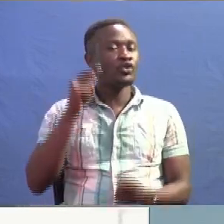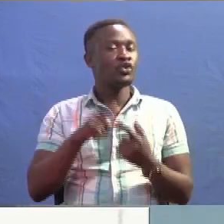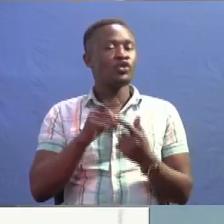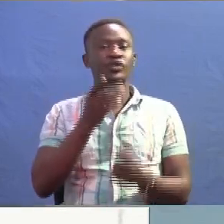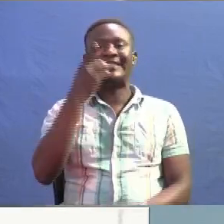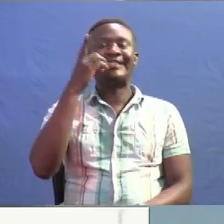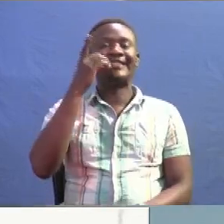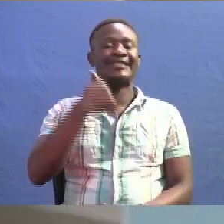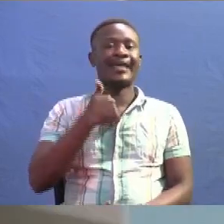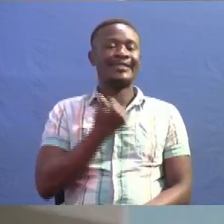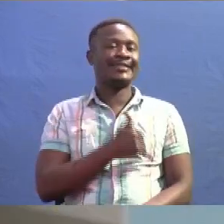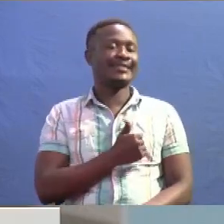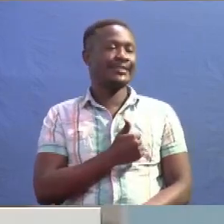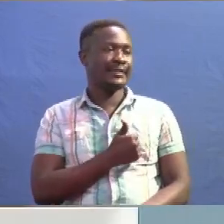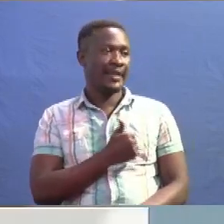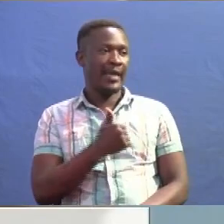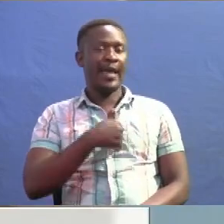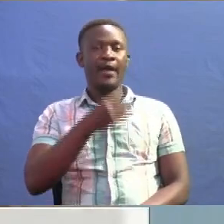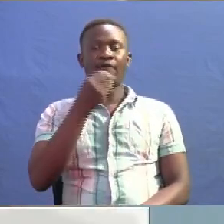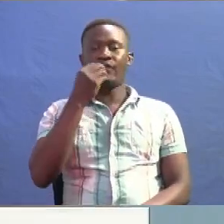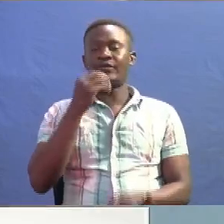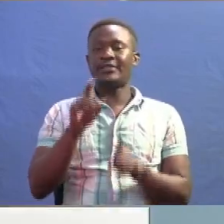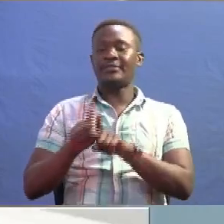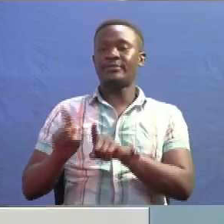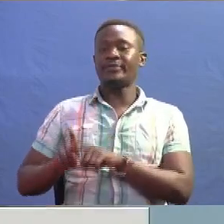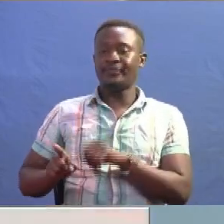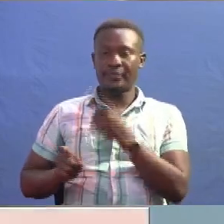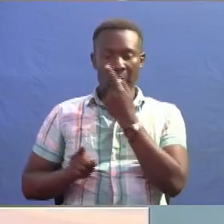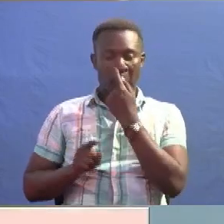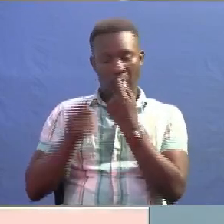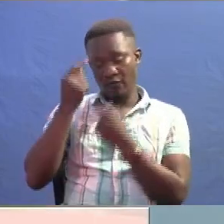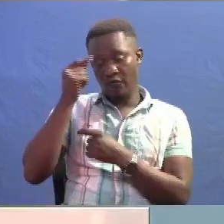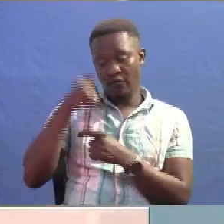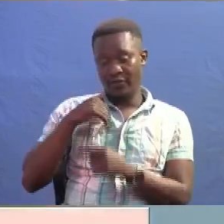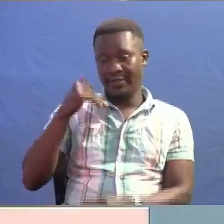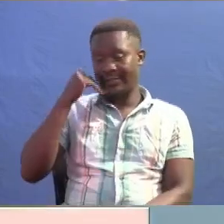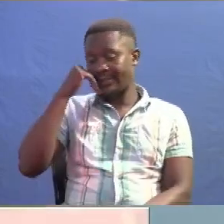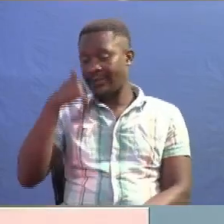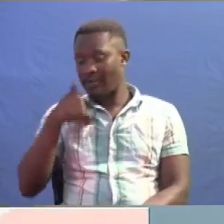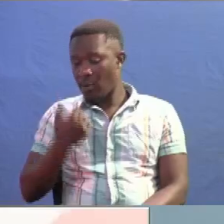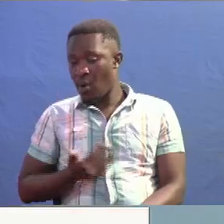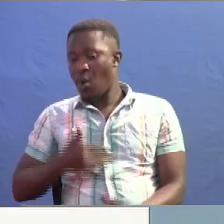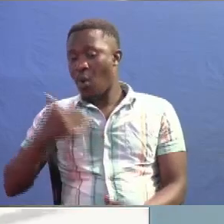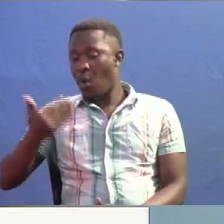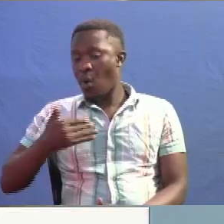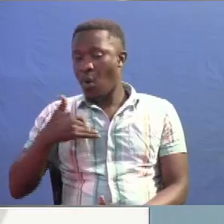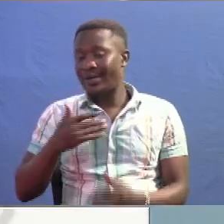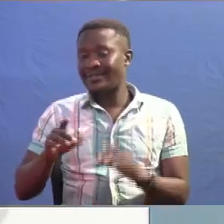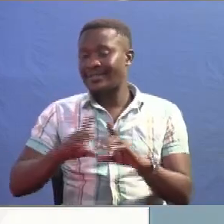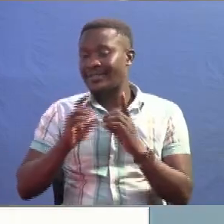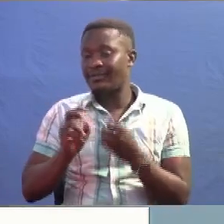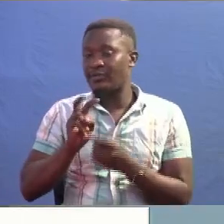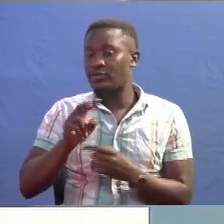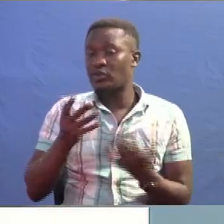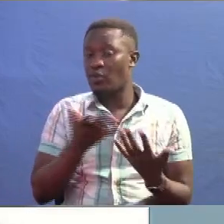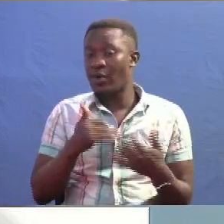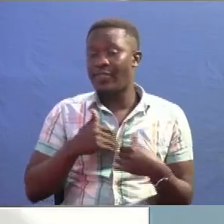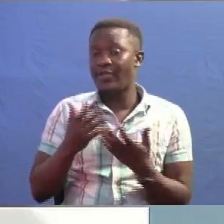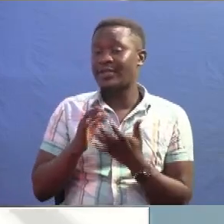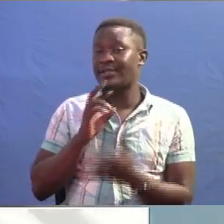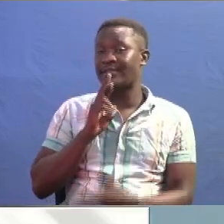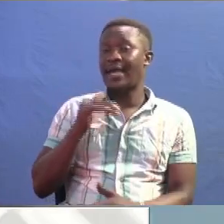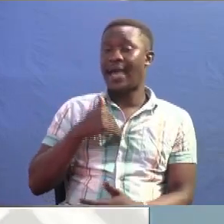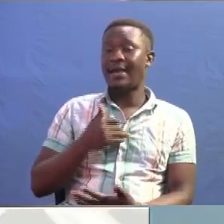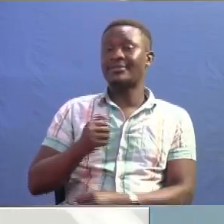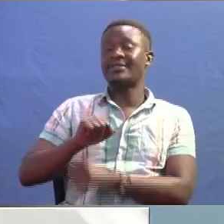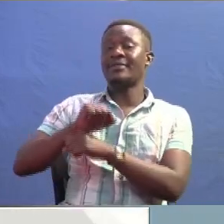to the surgeons and the pediatricians as well. So for these patients, we follow them up through all these departments to see where their needs are and how we can